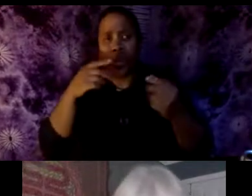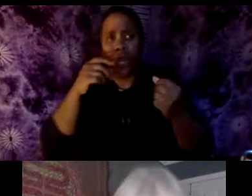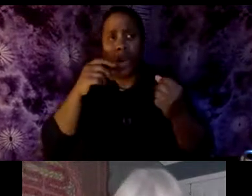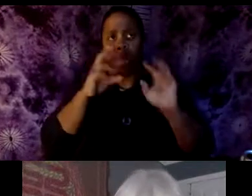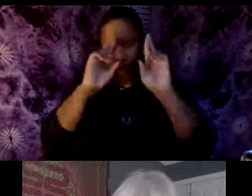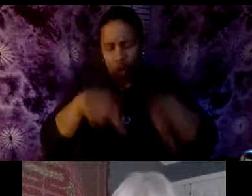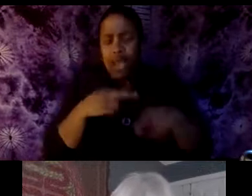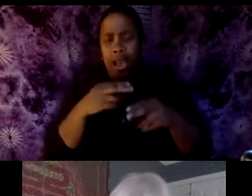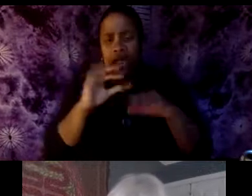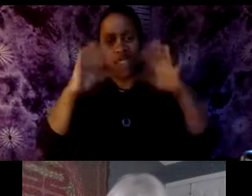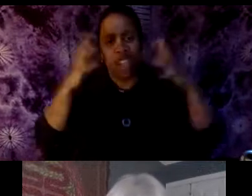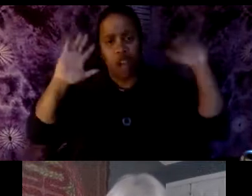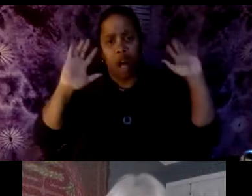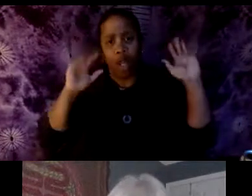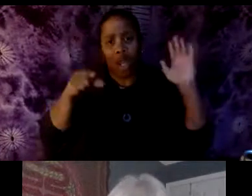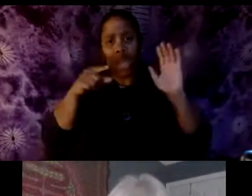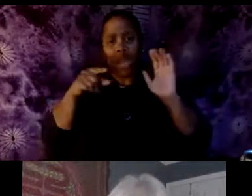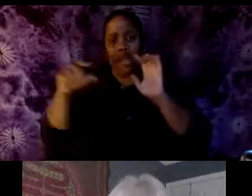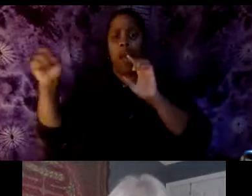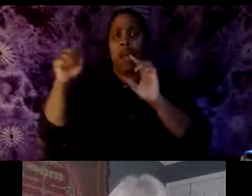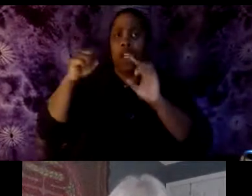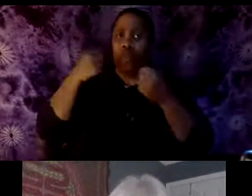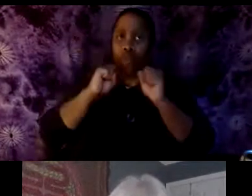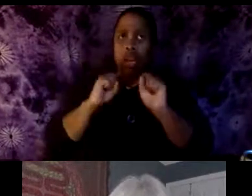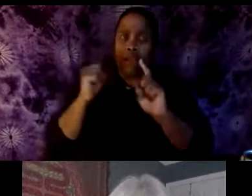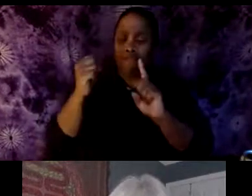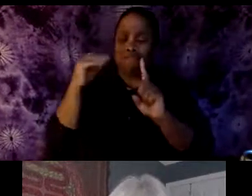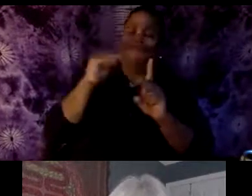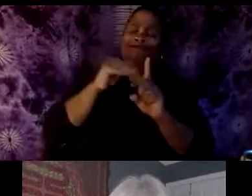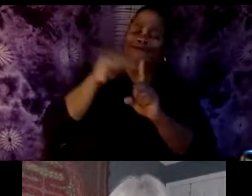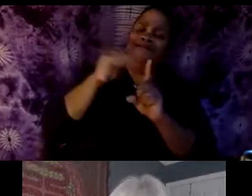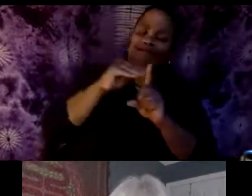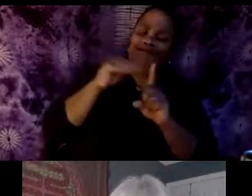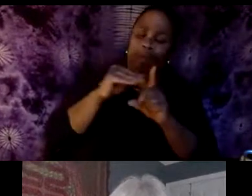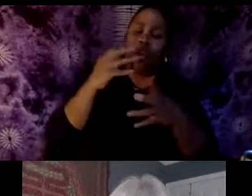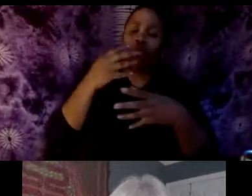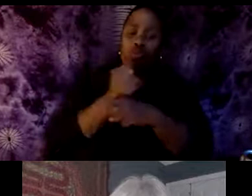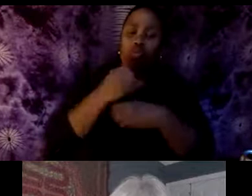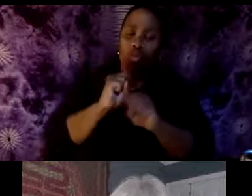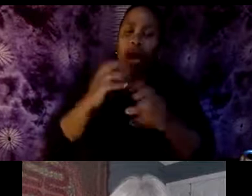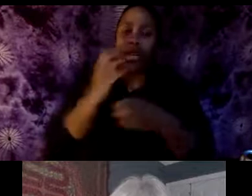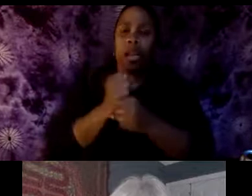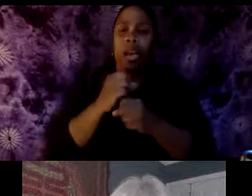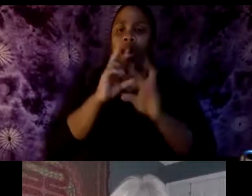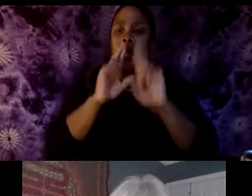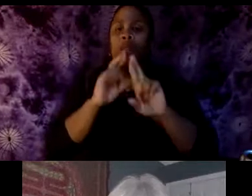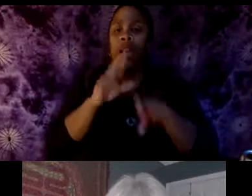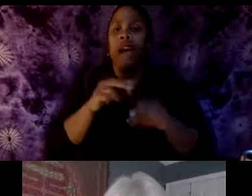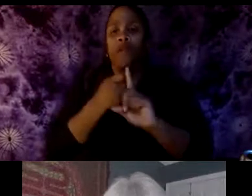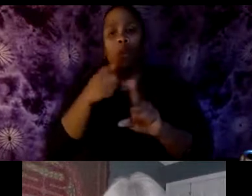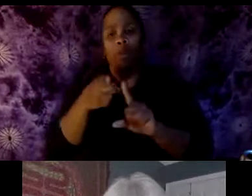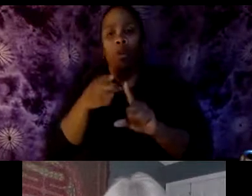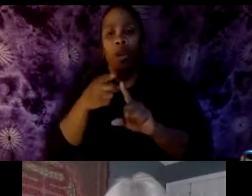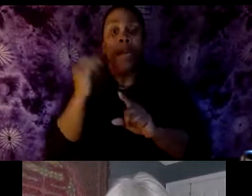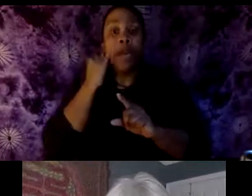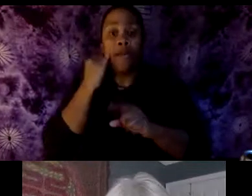all it is. He's baiting you to try to get a reaction out of you. And the more you give it to him, the more he's like, yep, I got her.